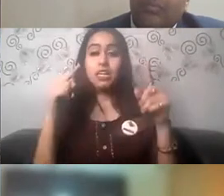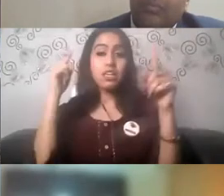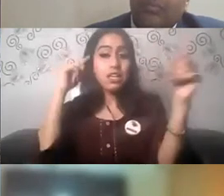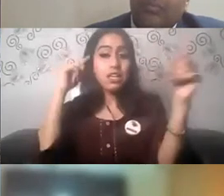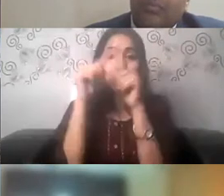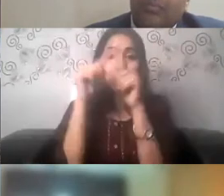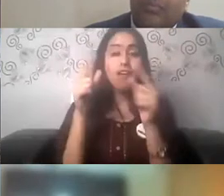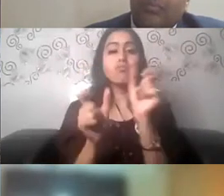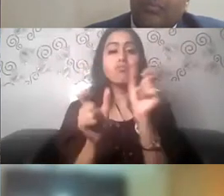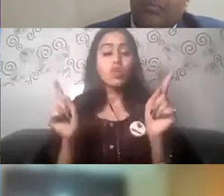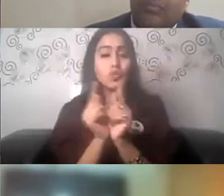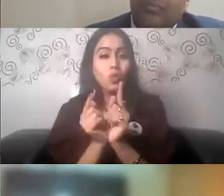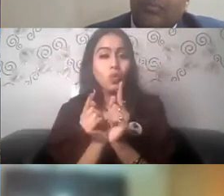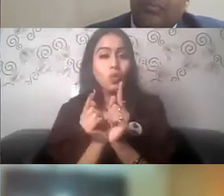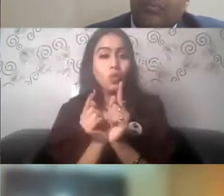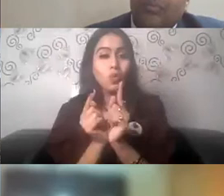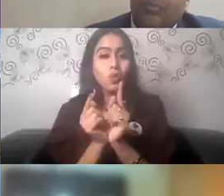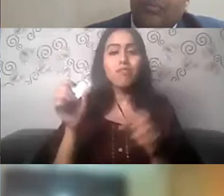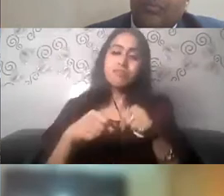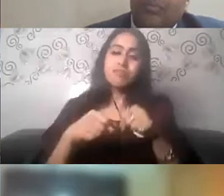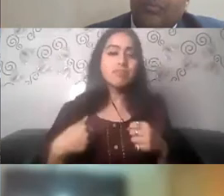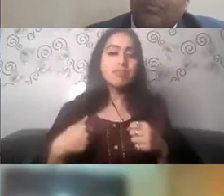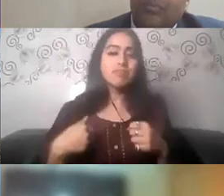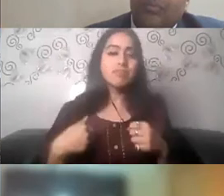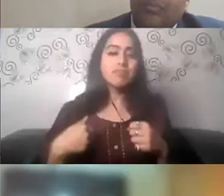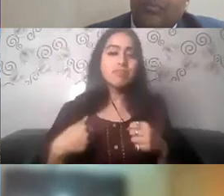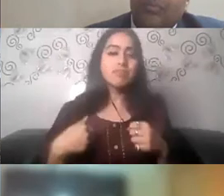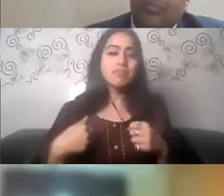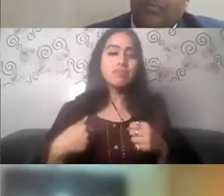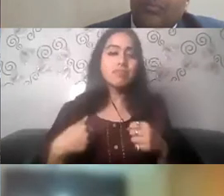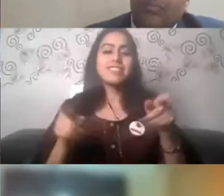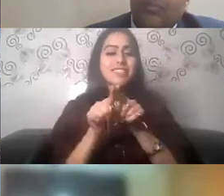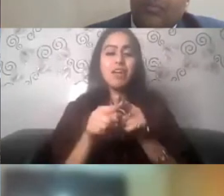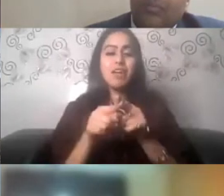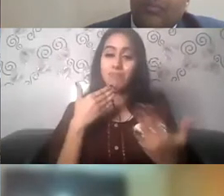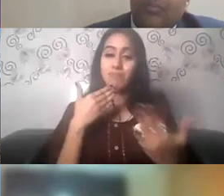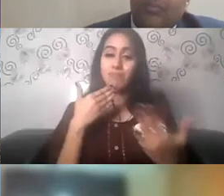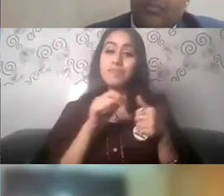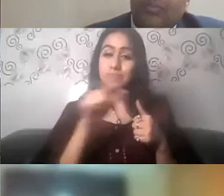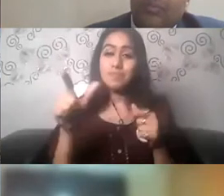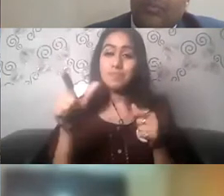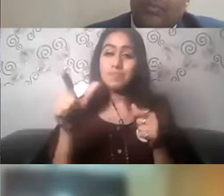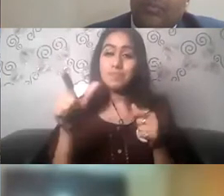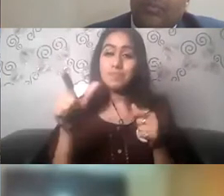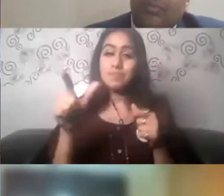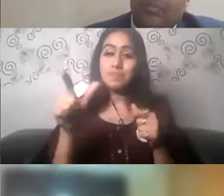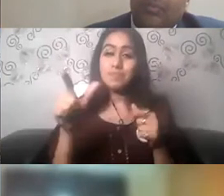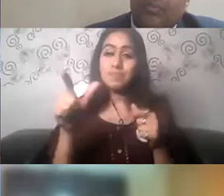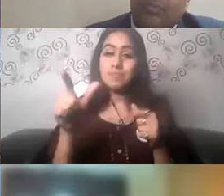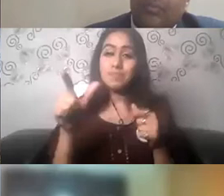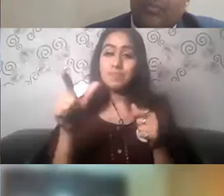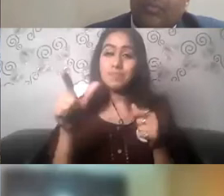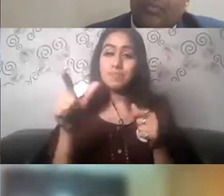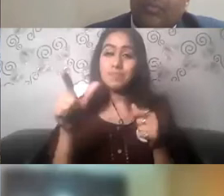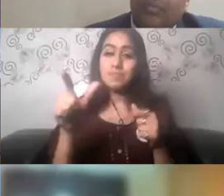a short notice and gave their precious time to be here today. Now, I don't know